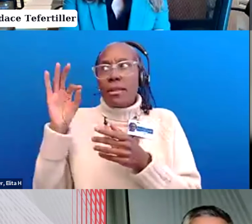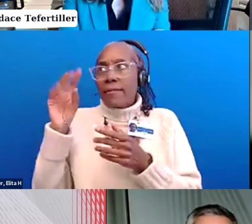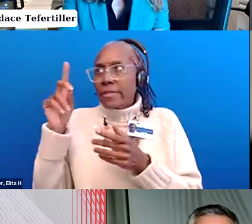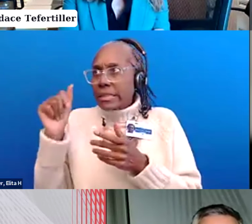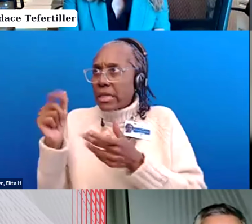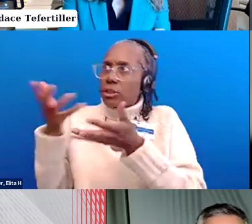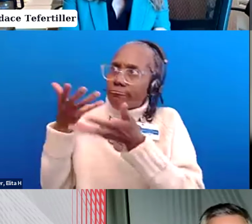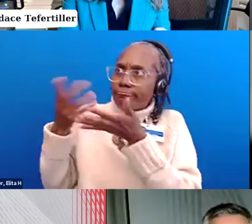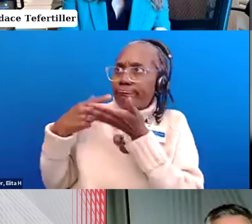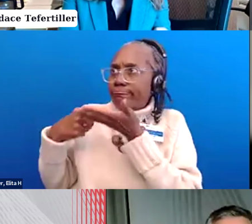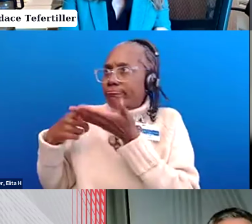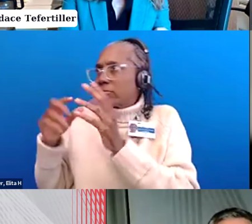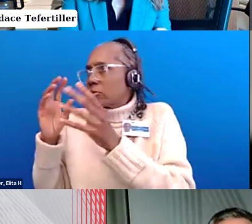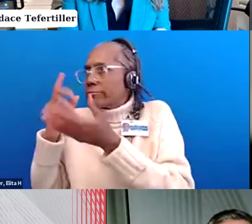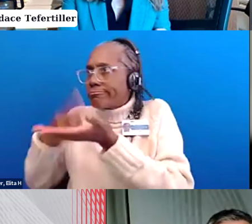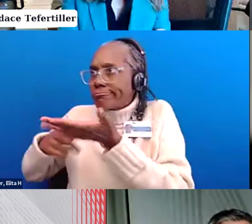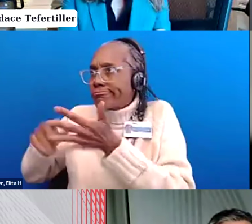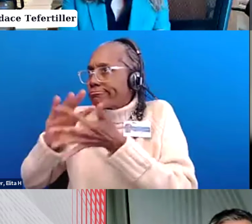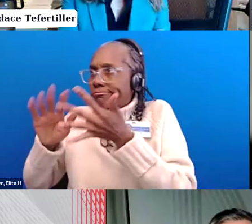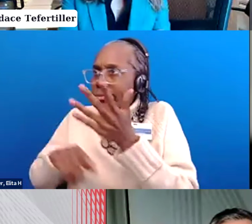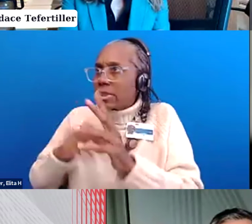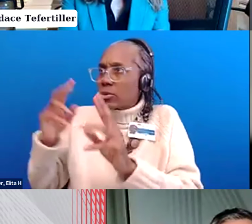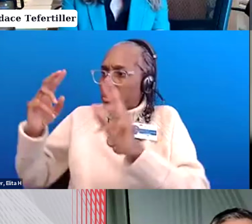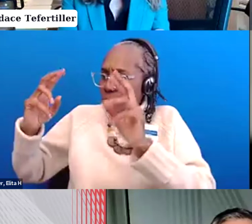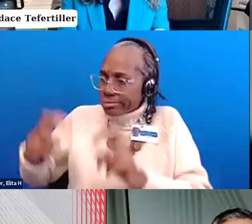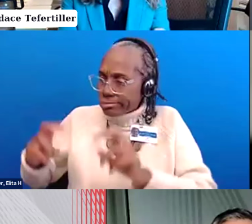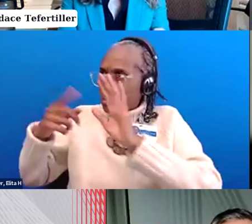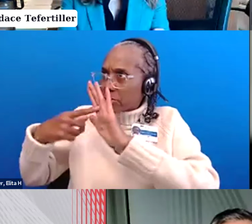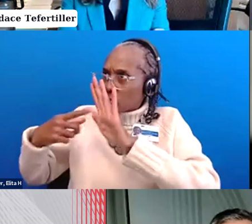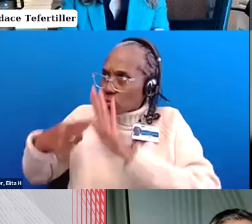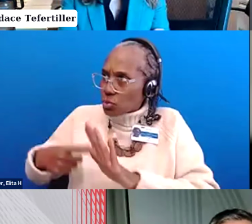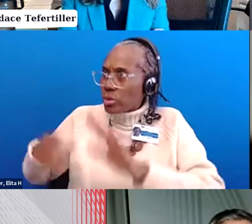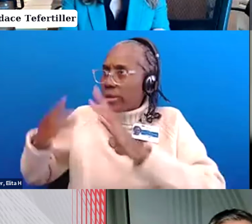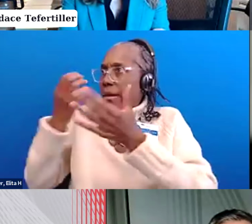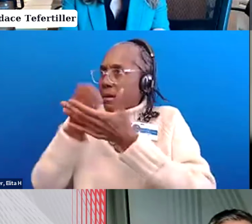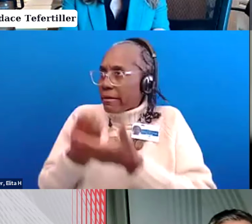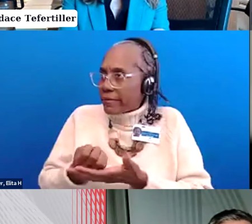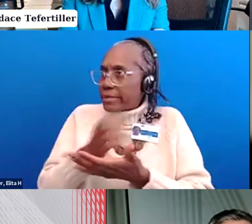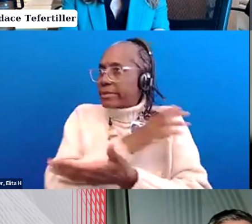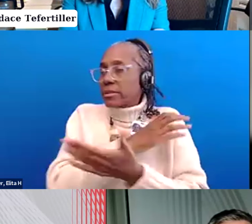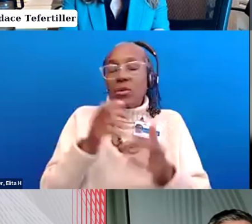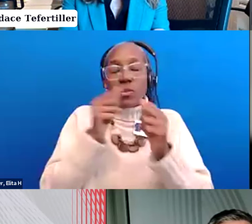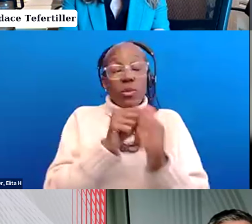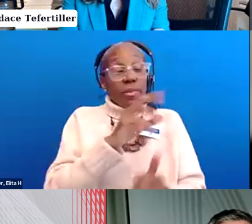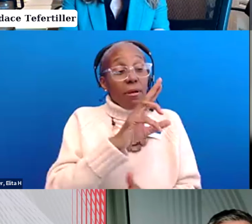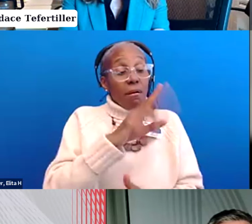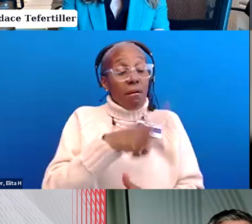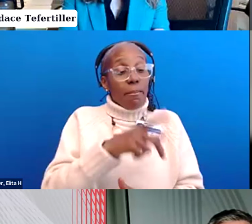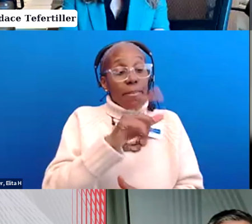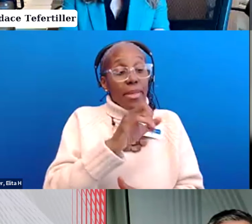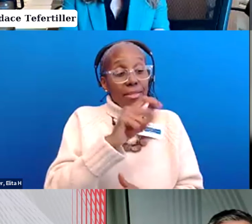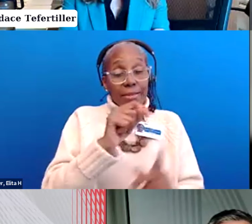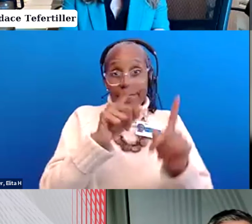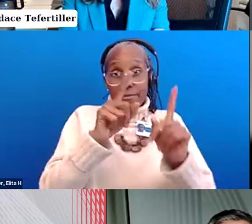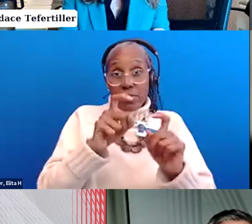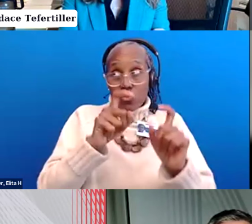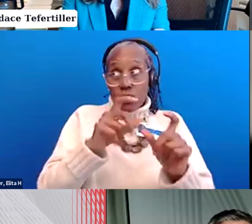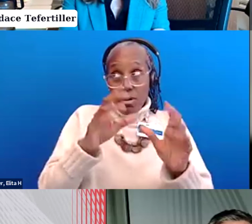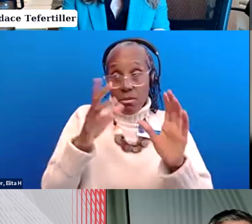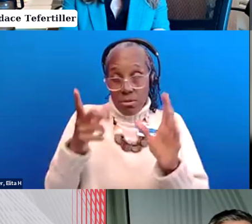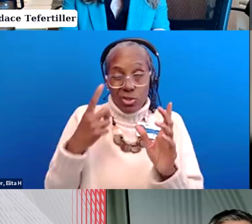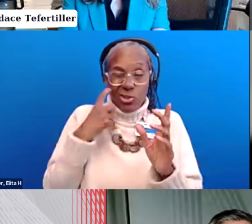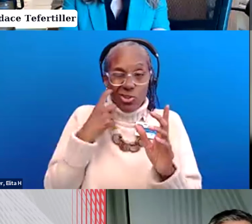FDA to go through the clinical evidence that we demonstrated to them with this uplift trial that you've heard a lot about from